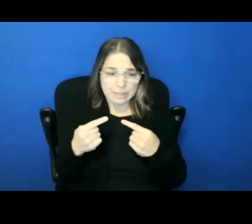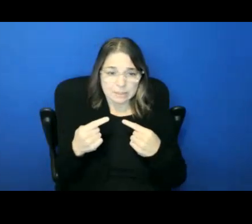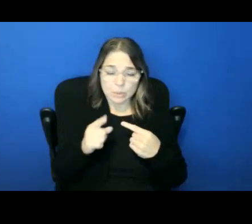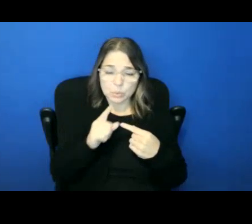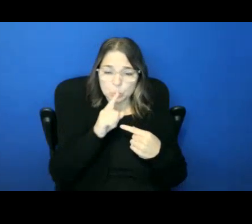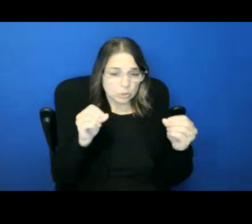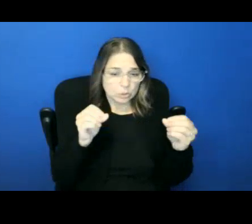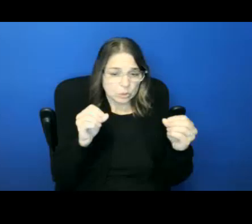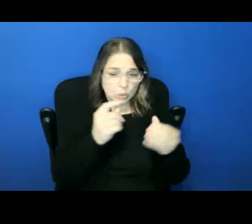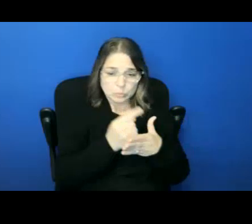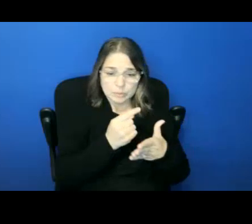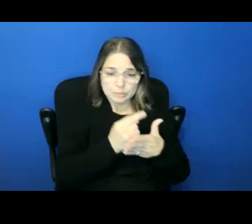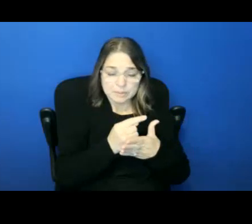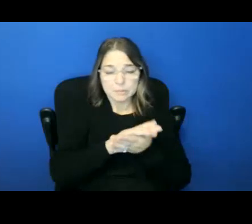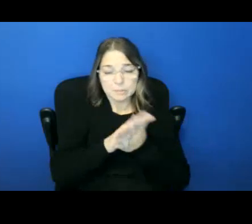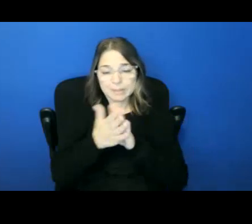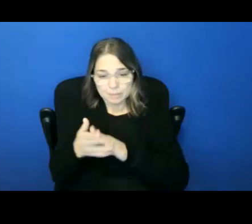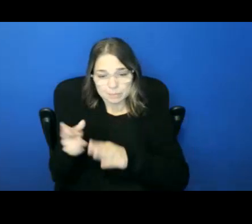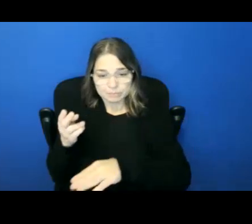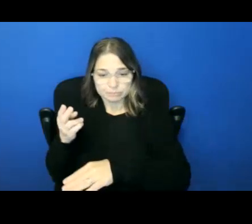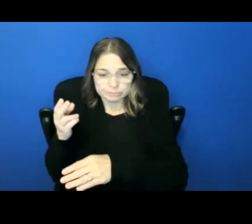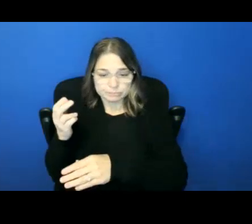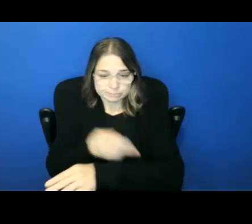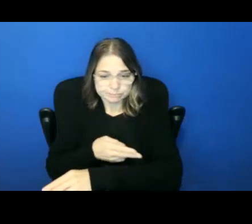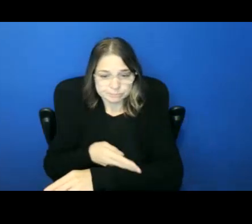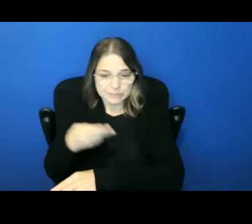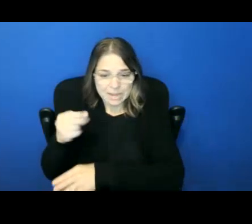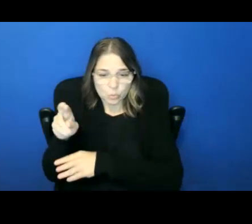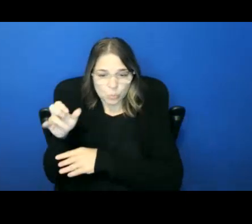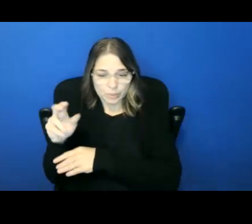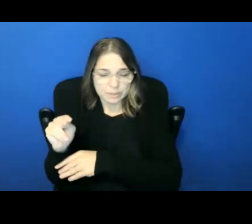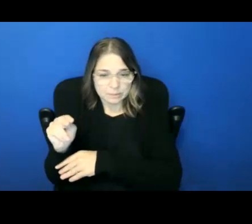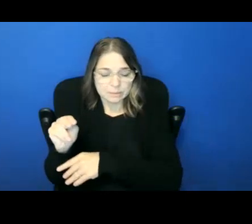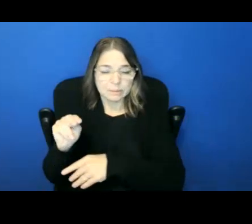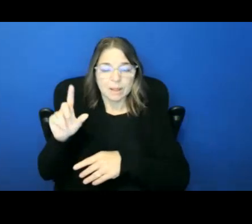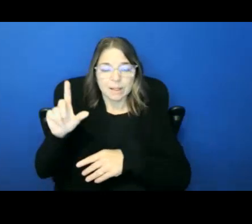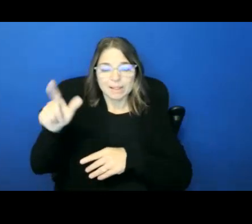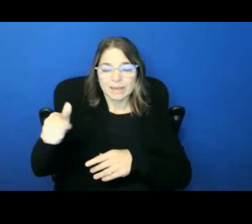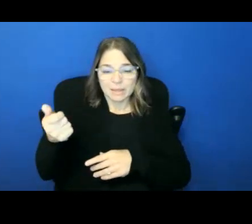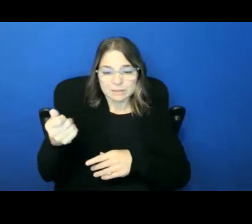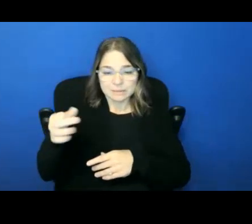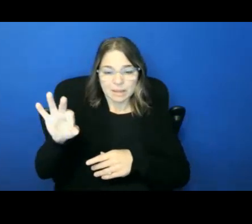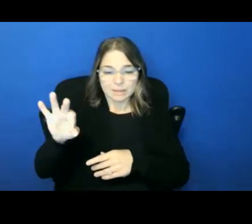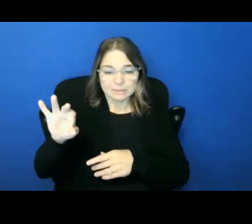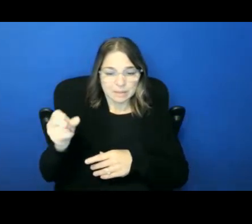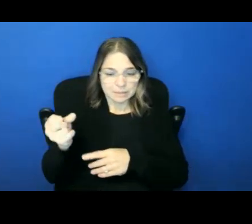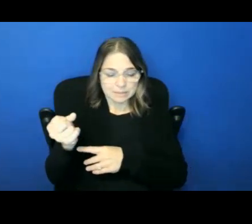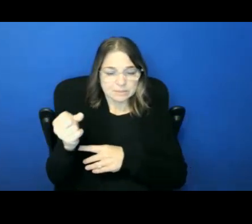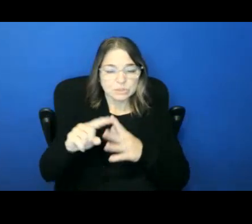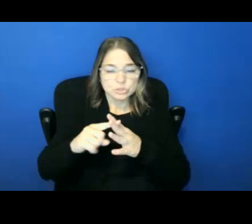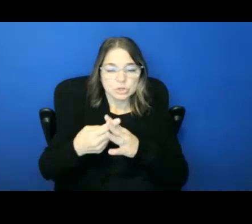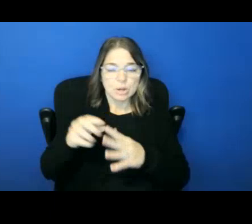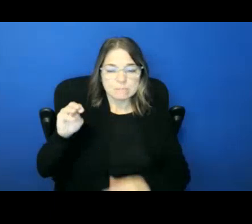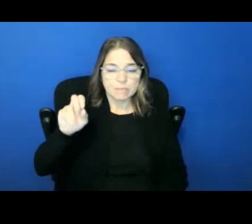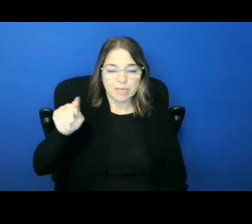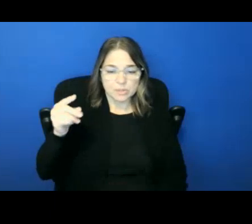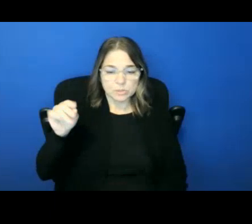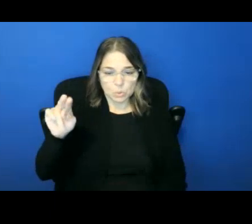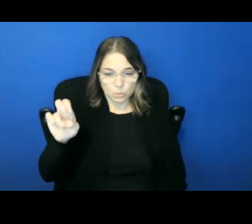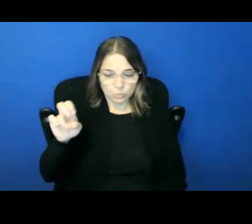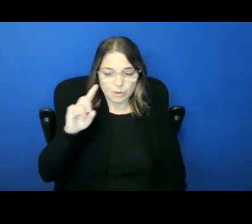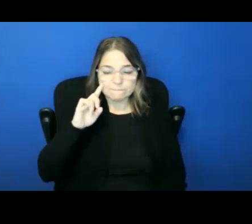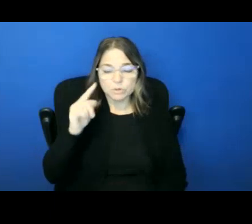went untreated, and that turned to heroin, and then in the late 90s he ended up starting on methadone